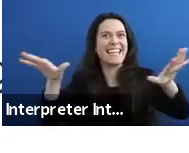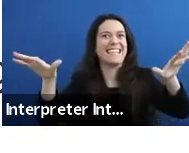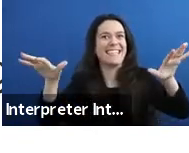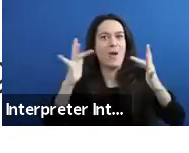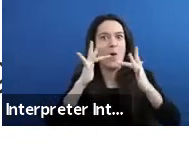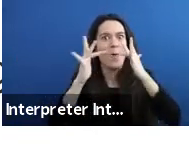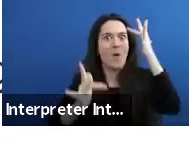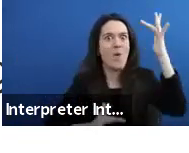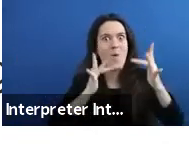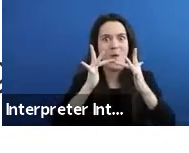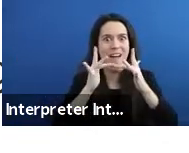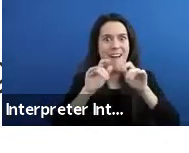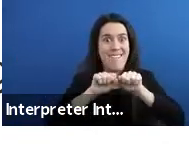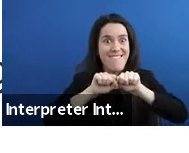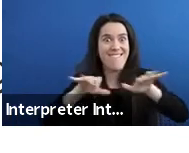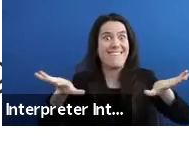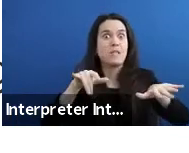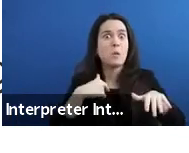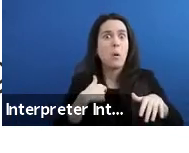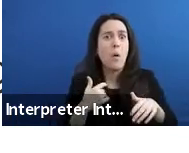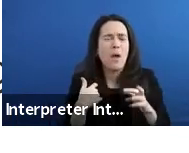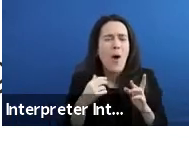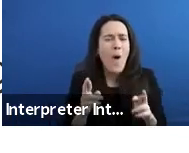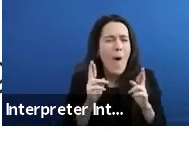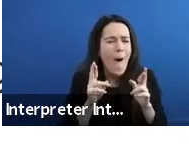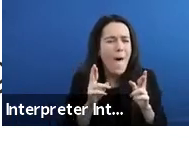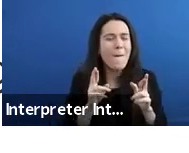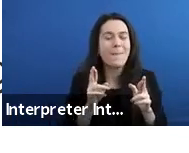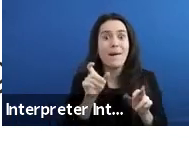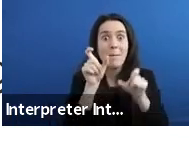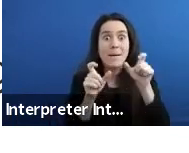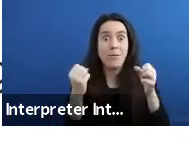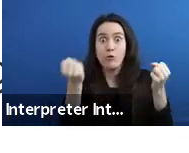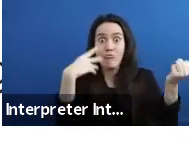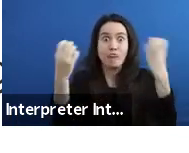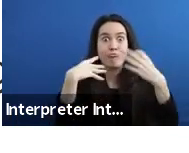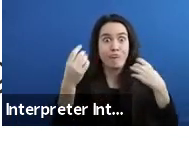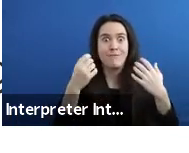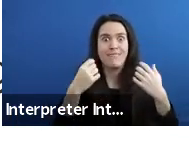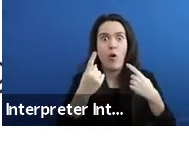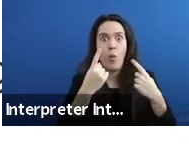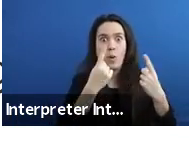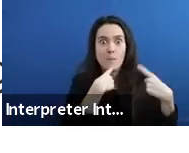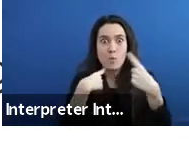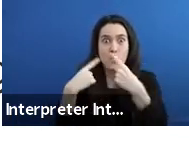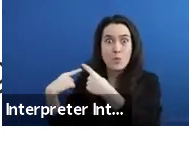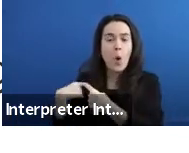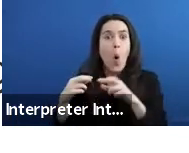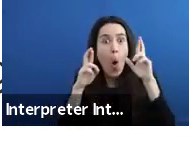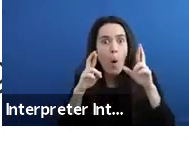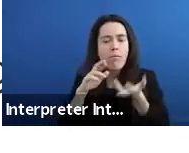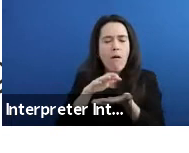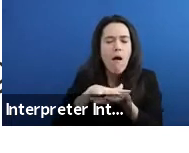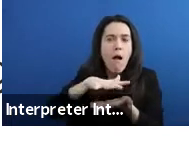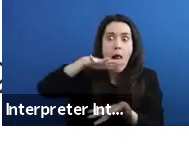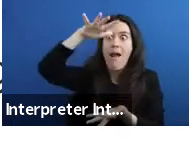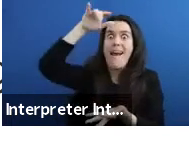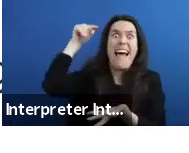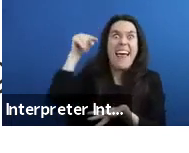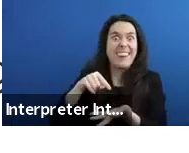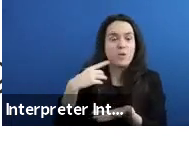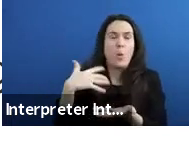survey will very much depend on the engagement of stakeholders and their willingness to fill in the survey.